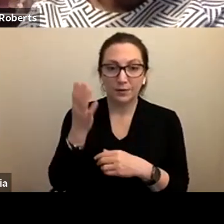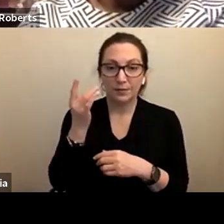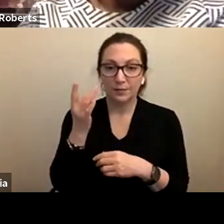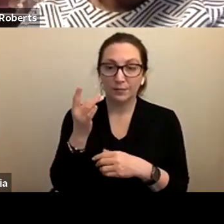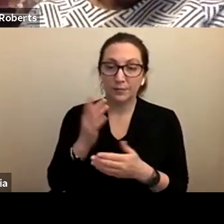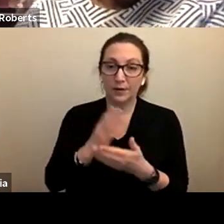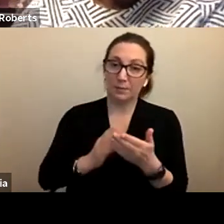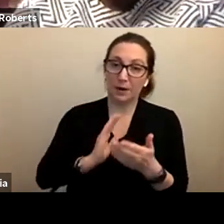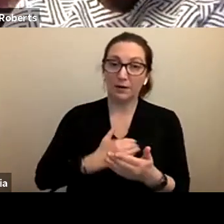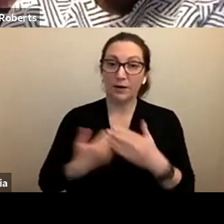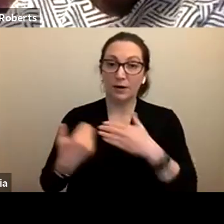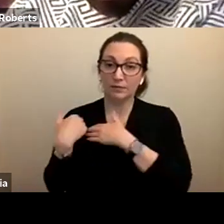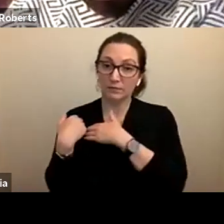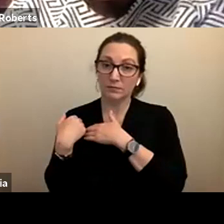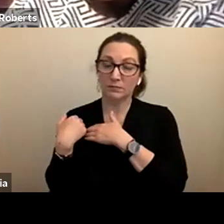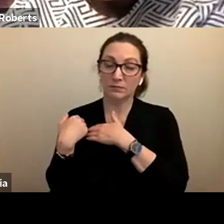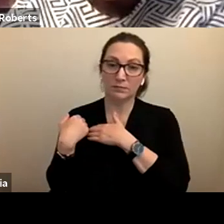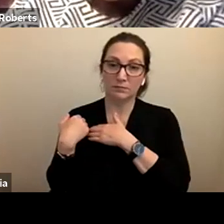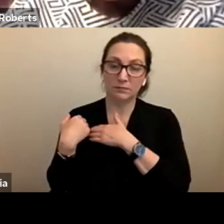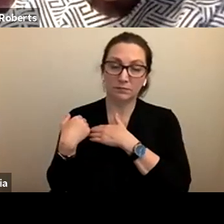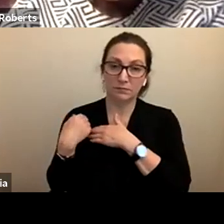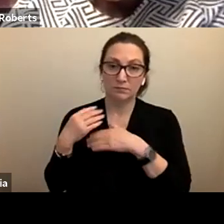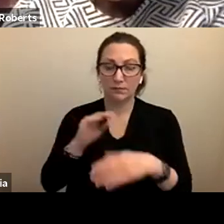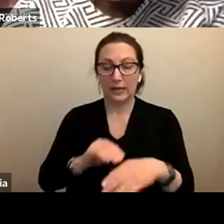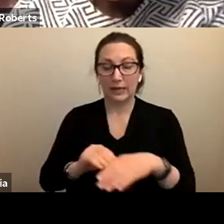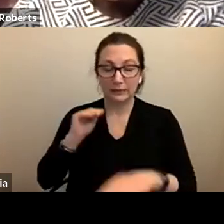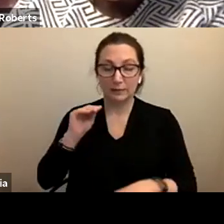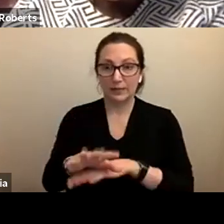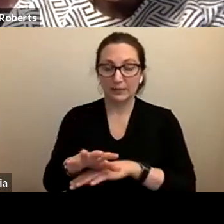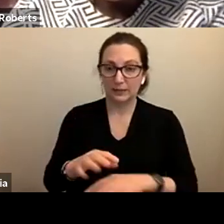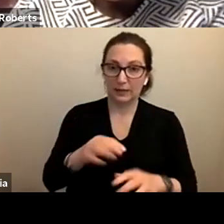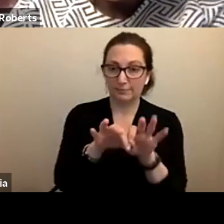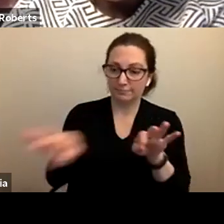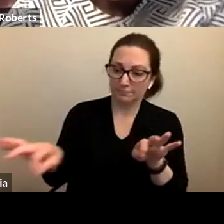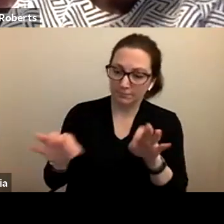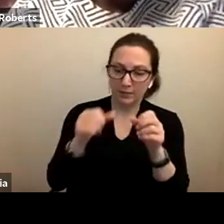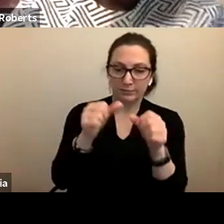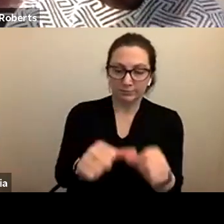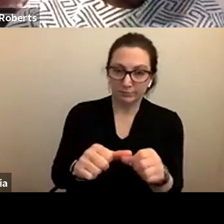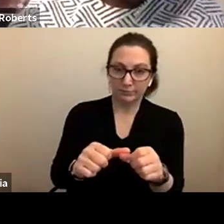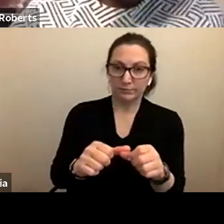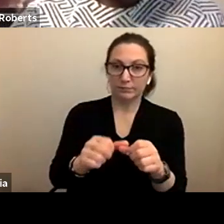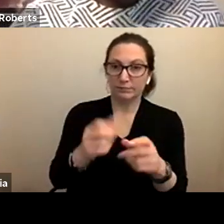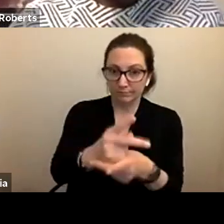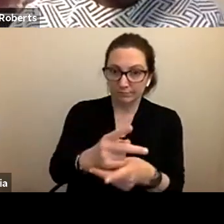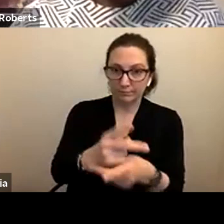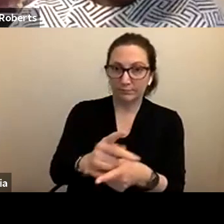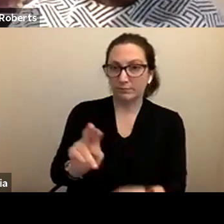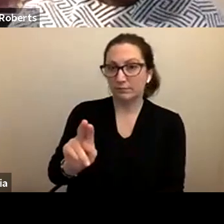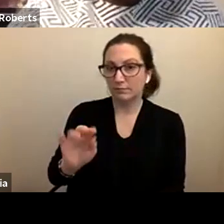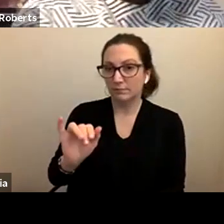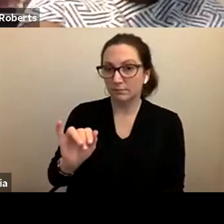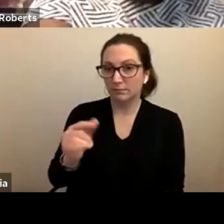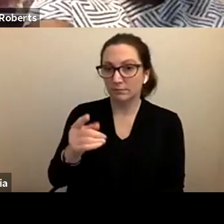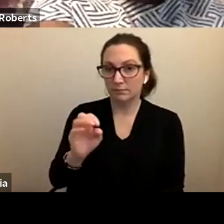our charge explicitly refers to maintaining rigor. And so this